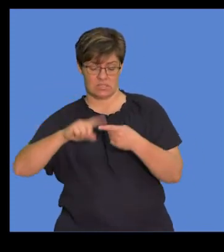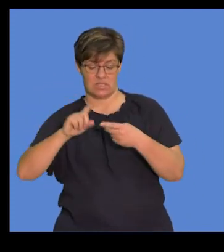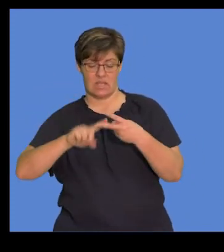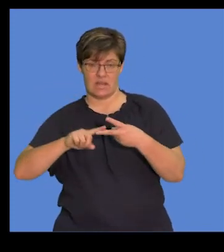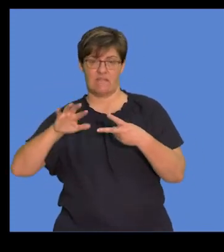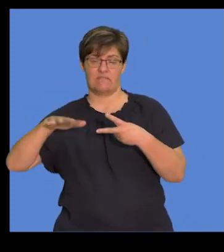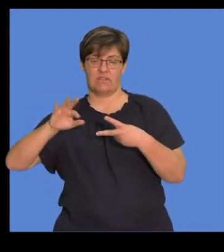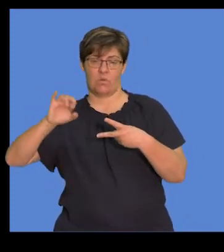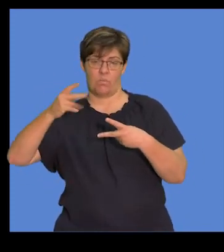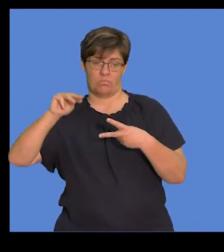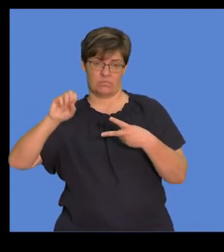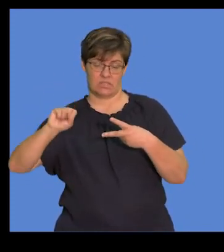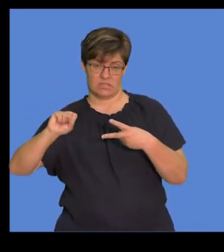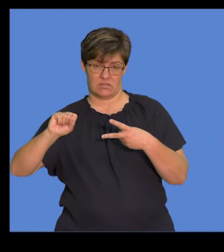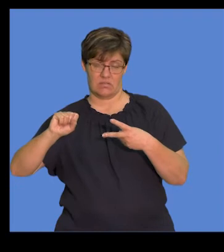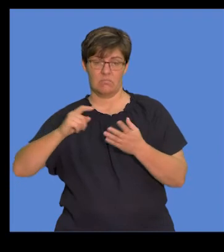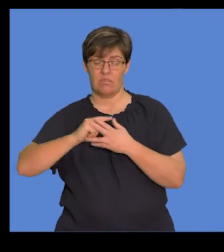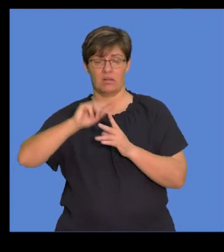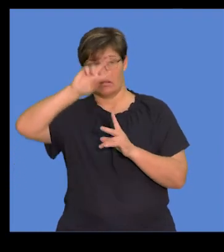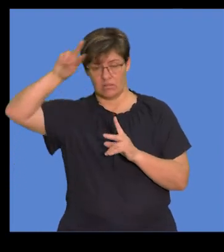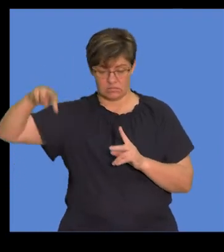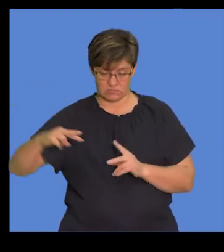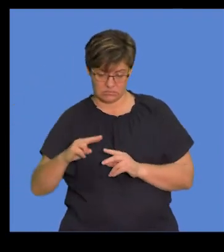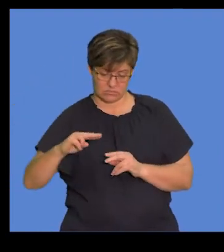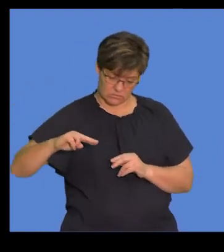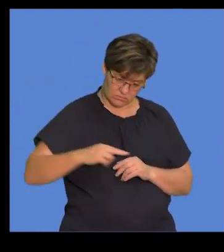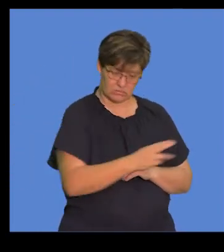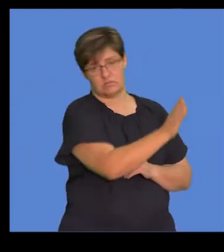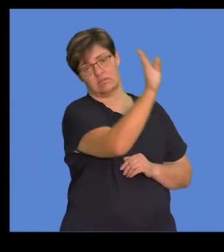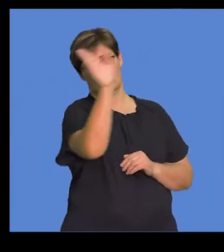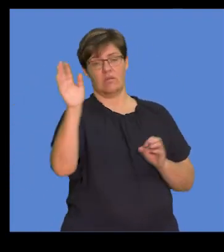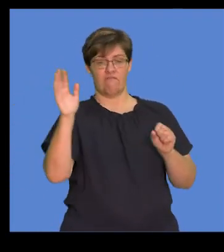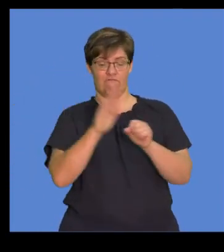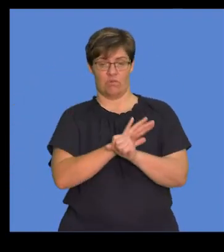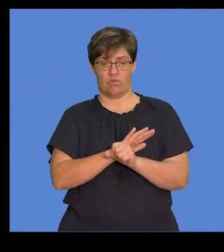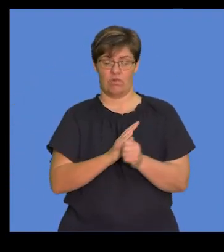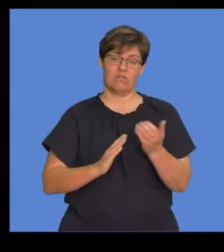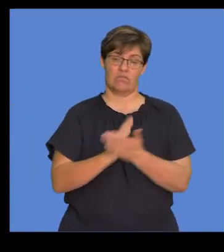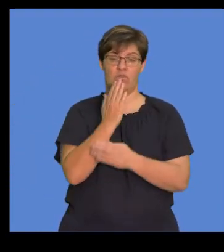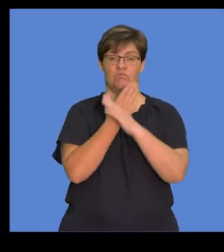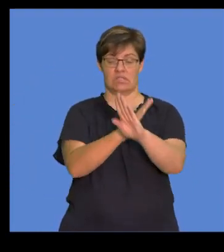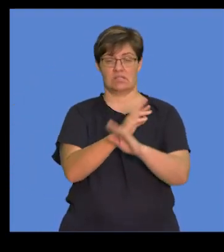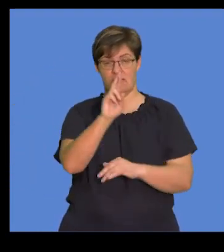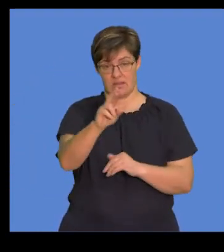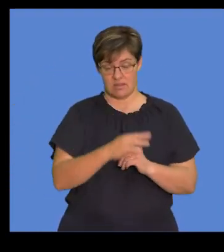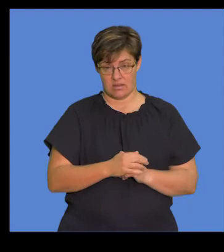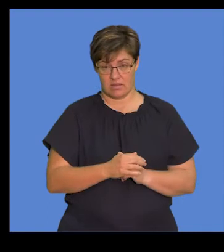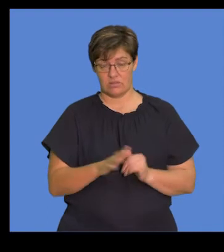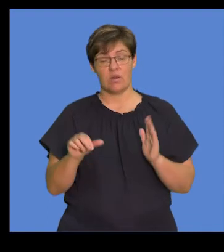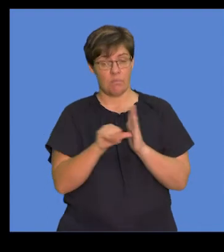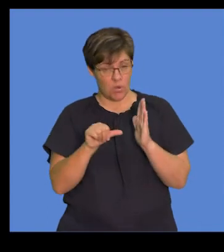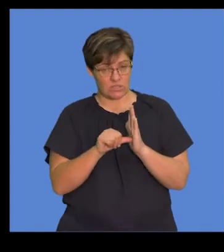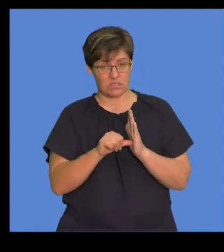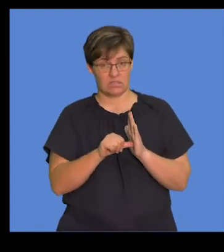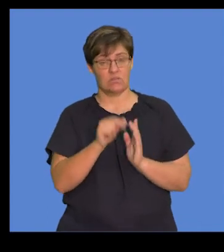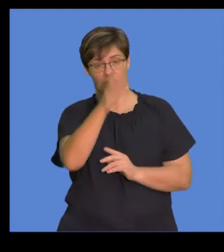and our 15 ohms. So, but it's all the current that goes through resistor R. So it's